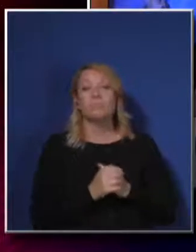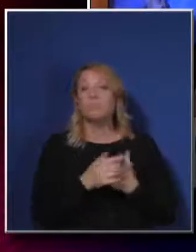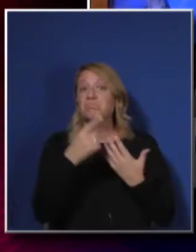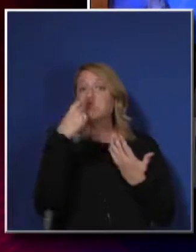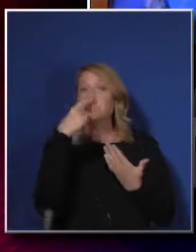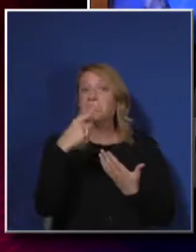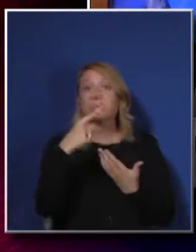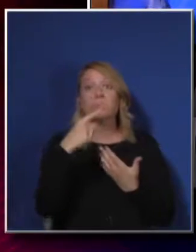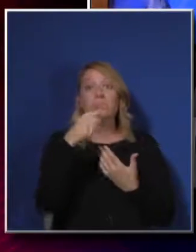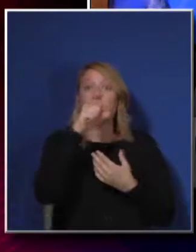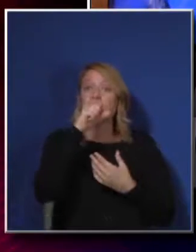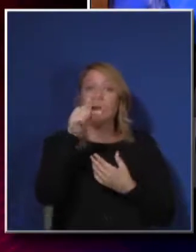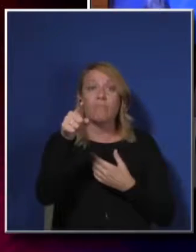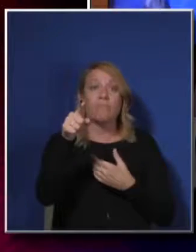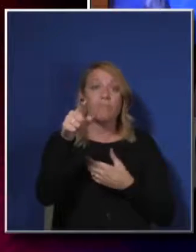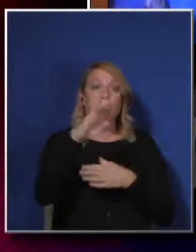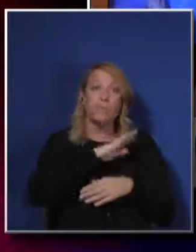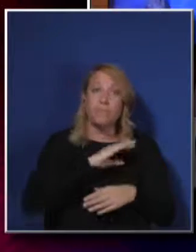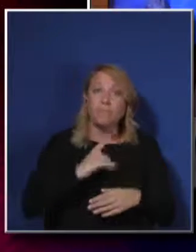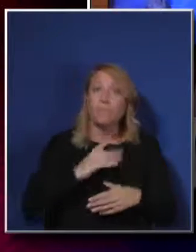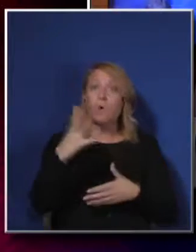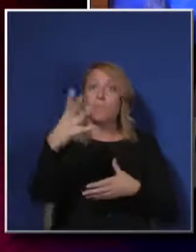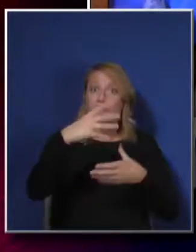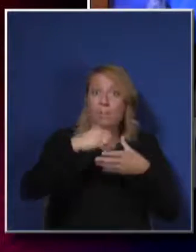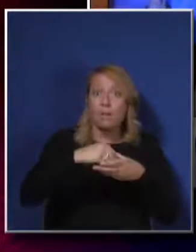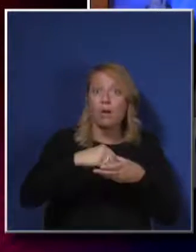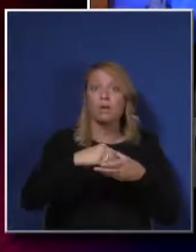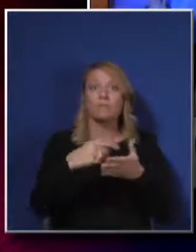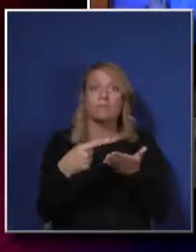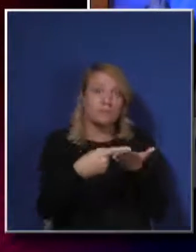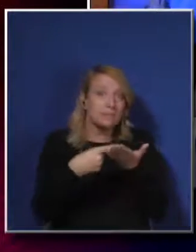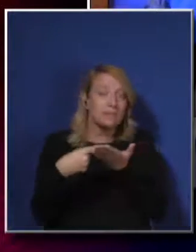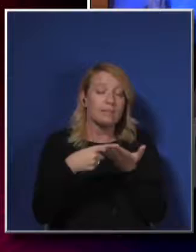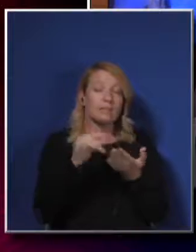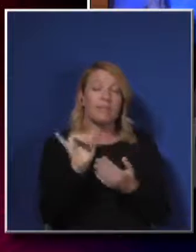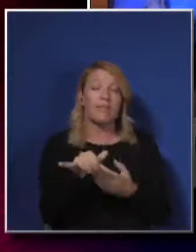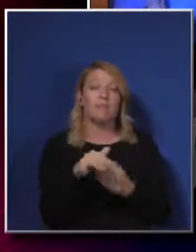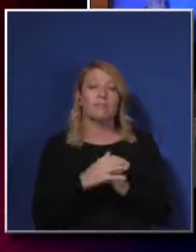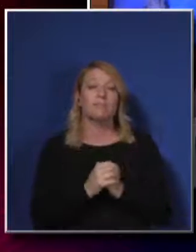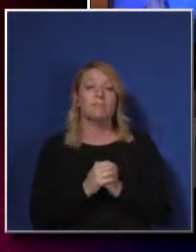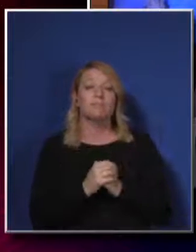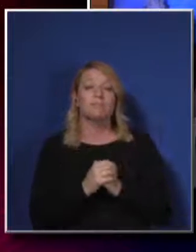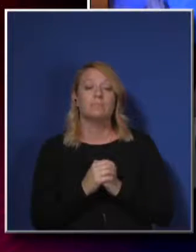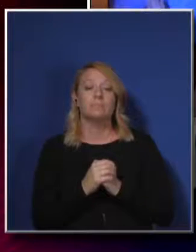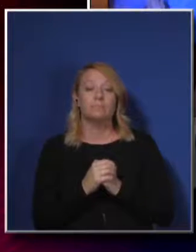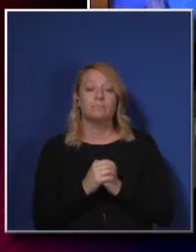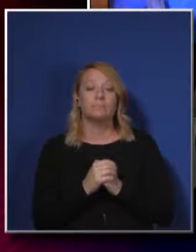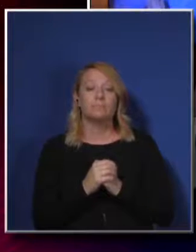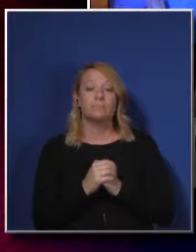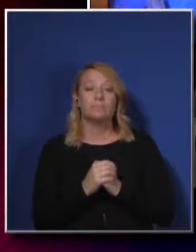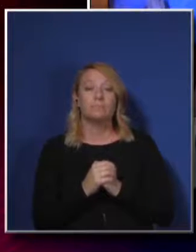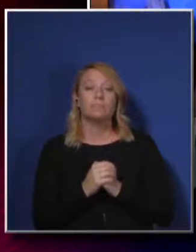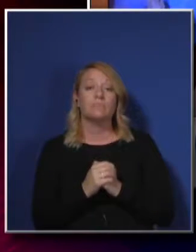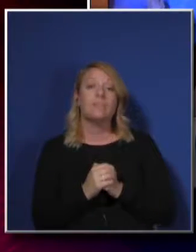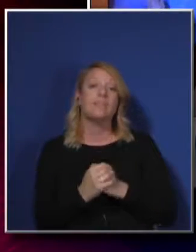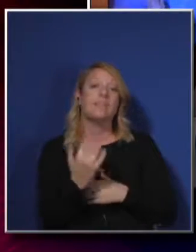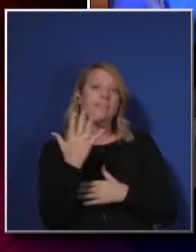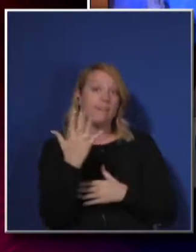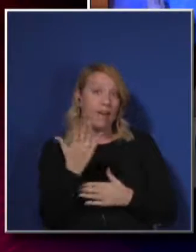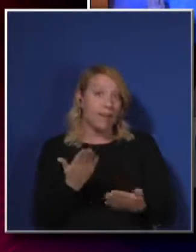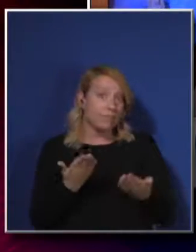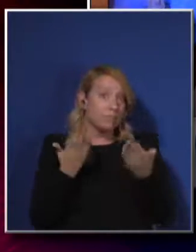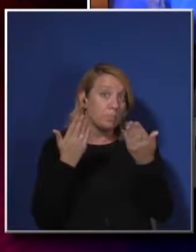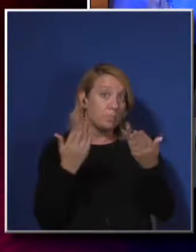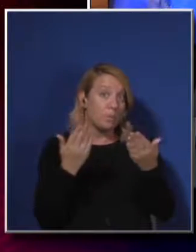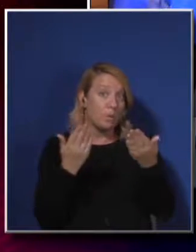board, engage collaboratively in that discussion. Then we get to the 5 proposed